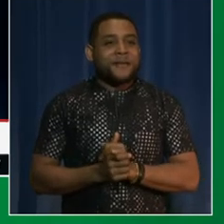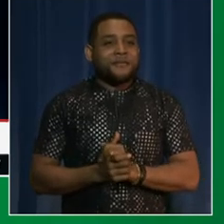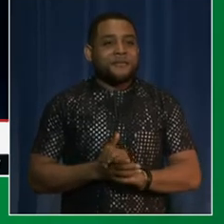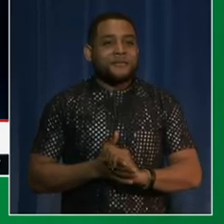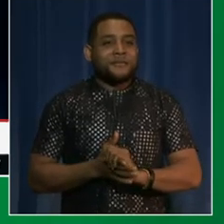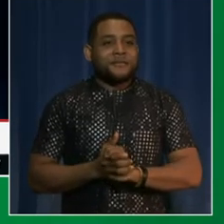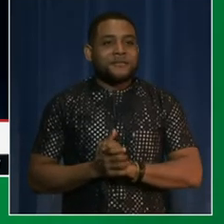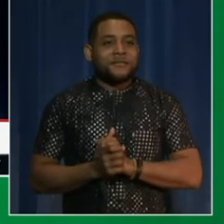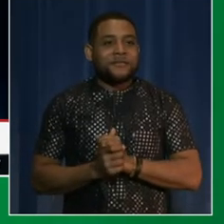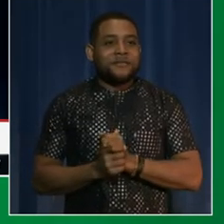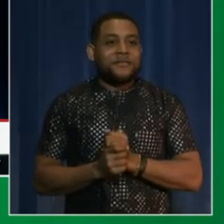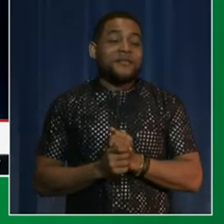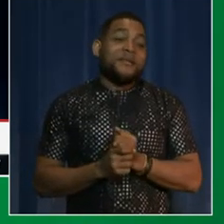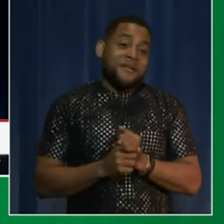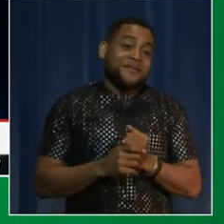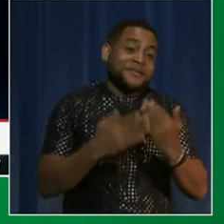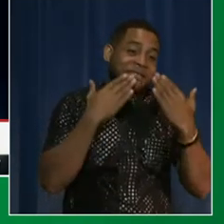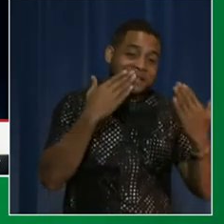Thanks, John.